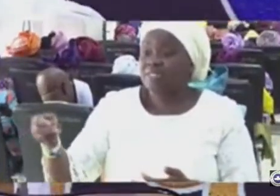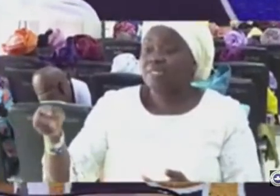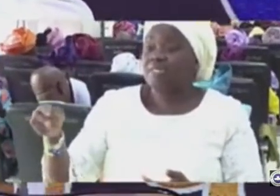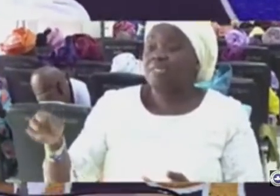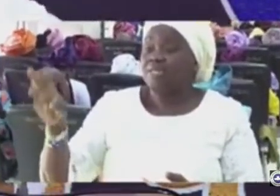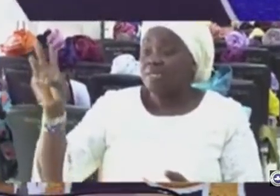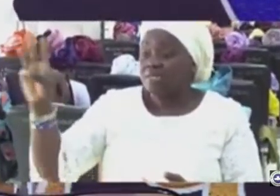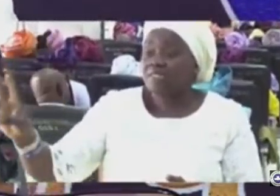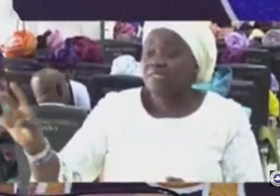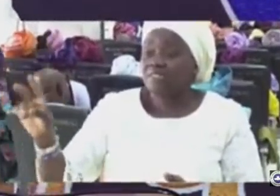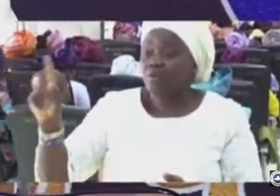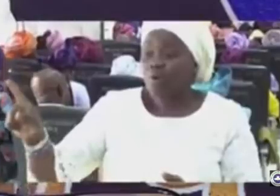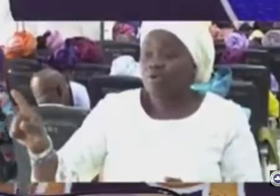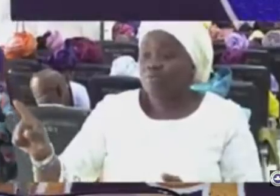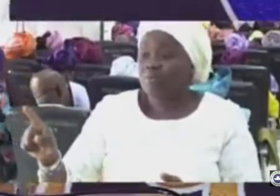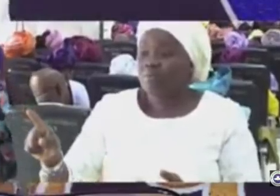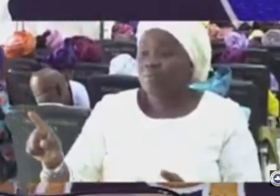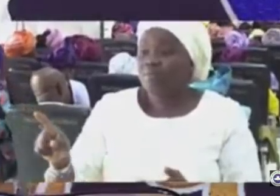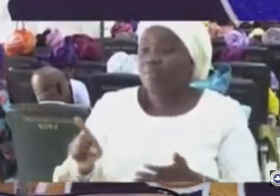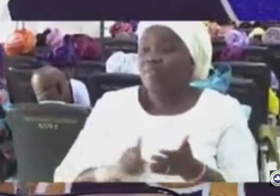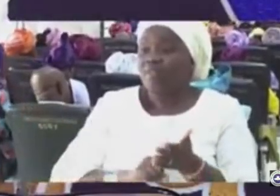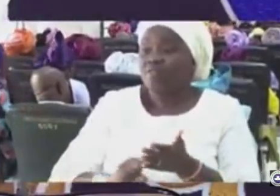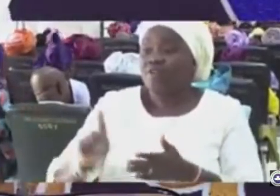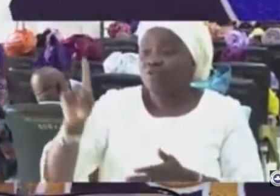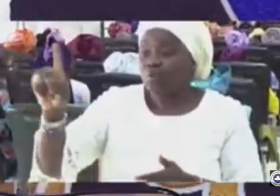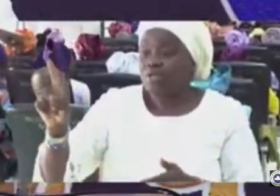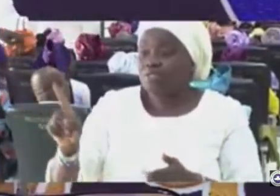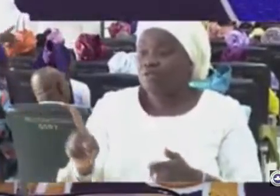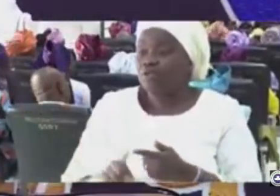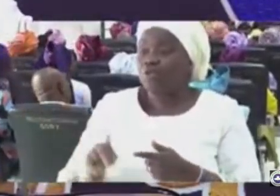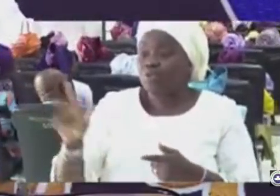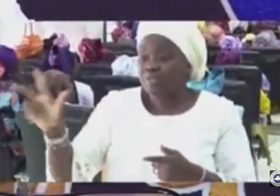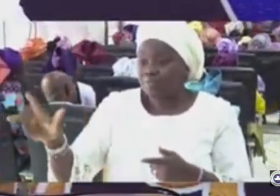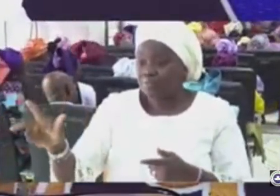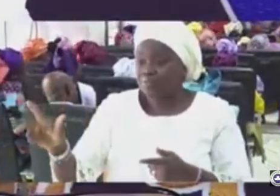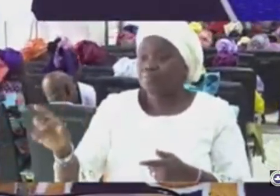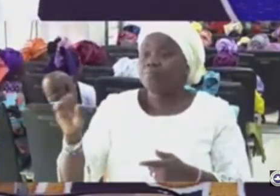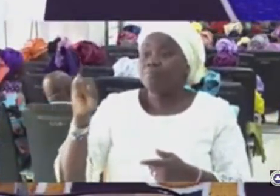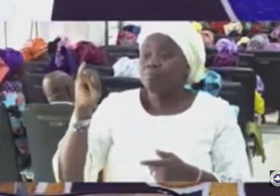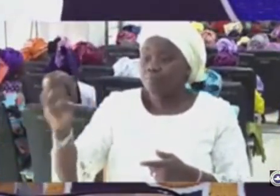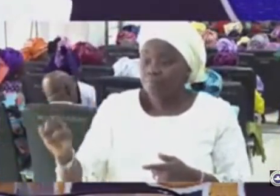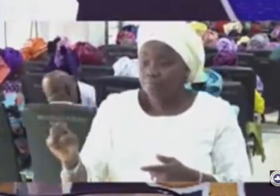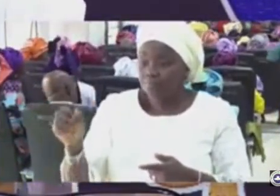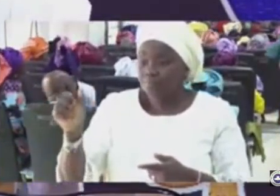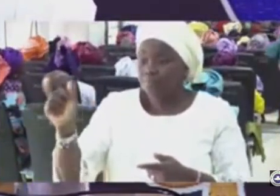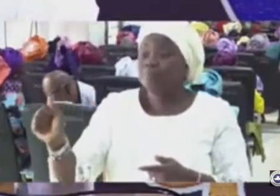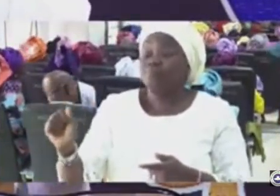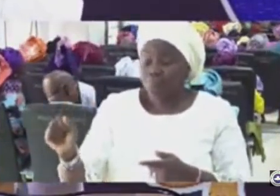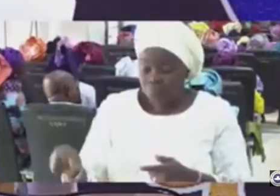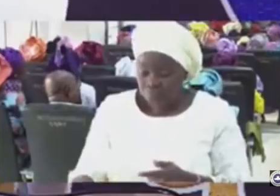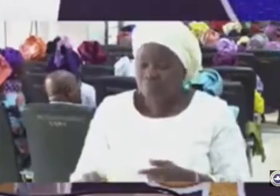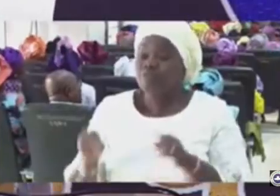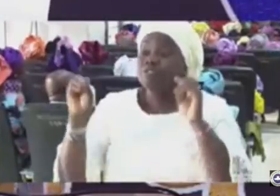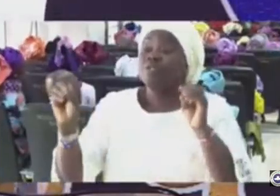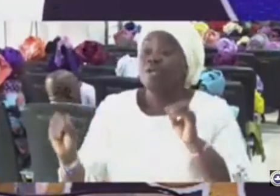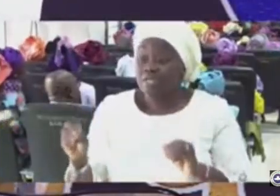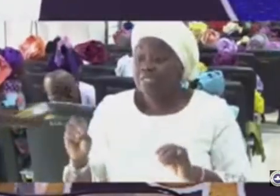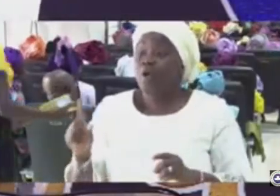Bible talked about a particular year. He called it the acceptable year of the